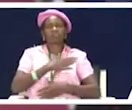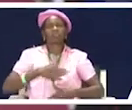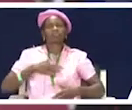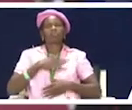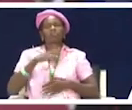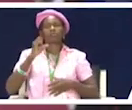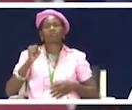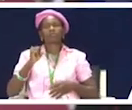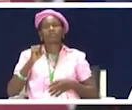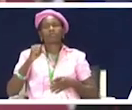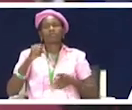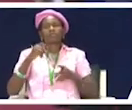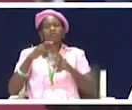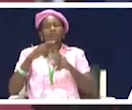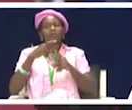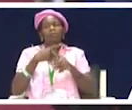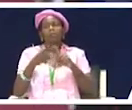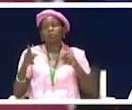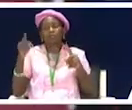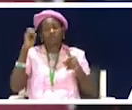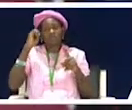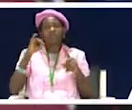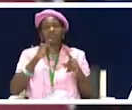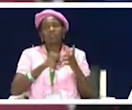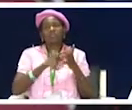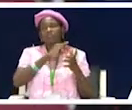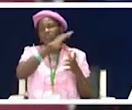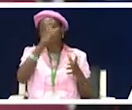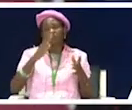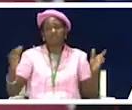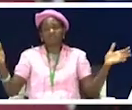But it's never arbitrary.